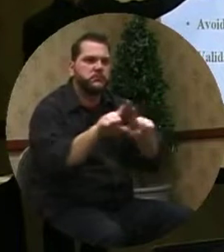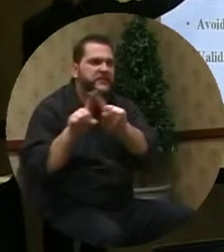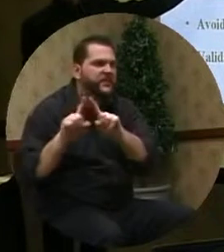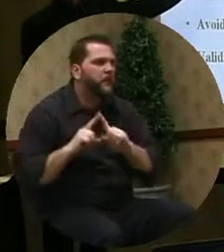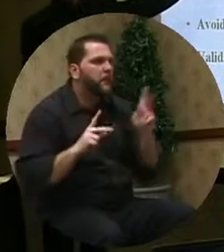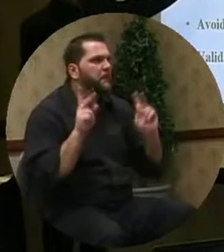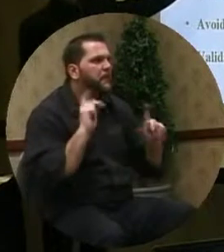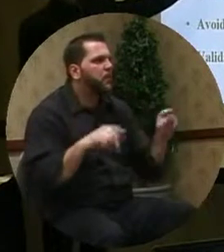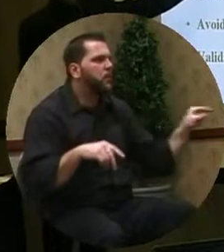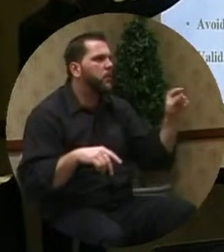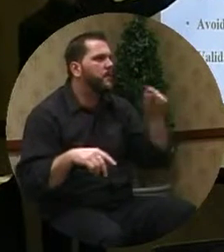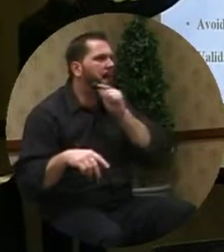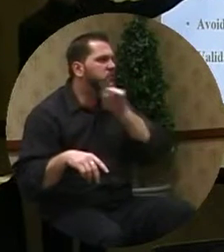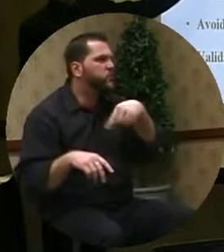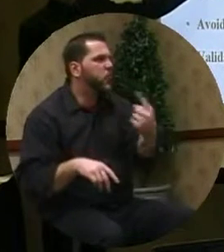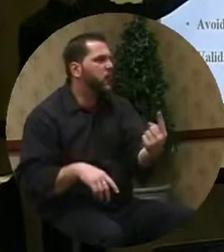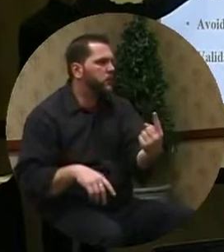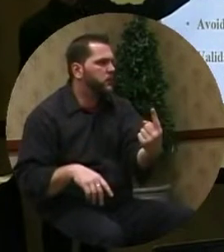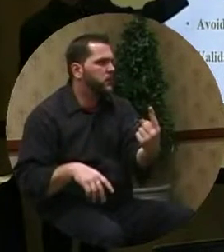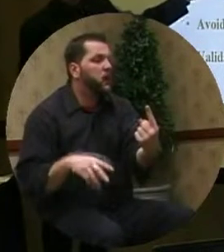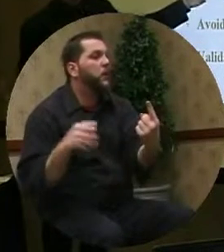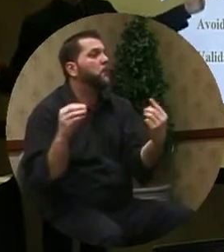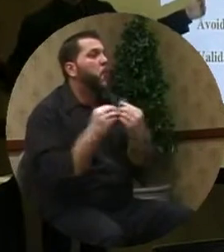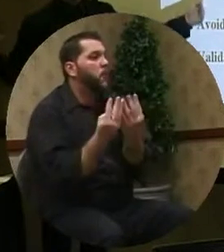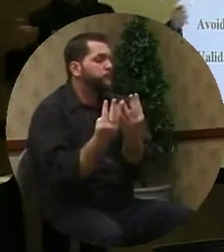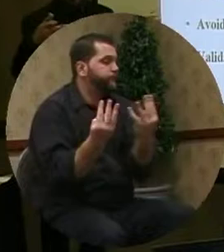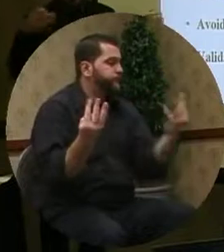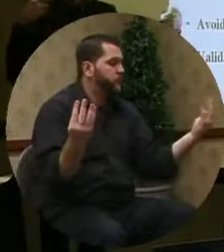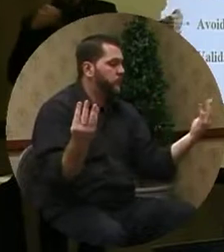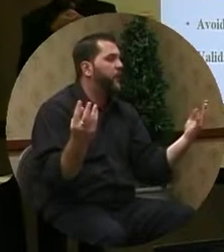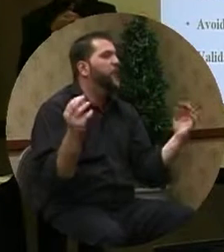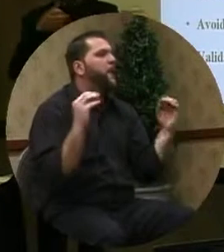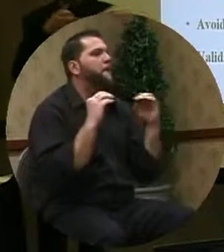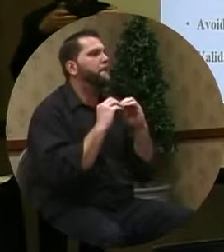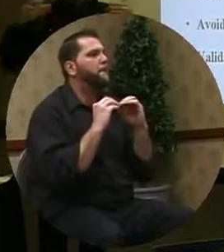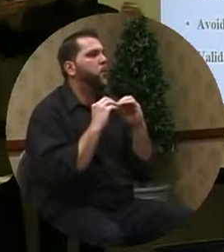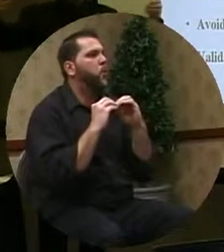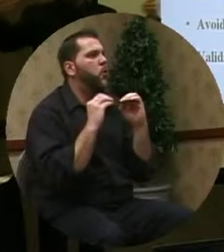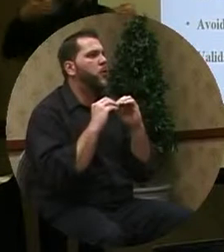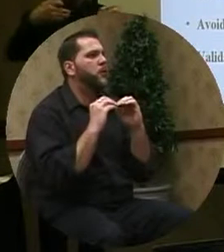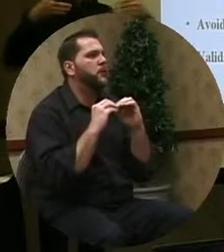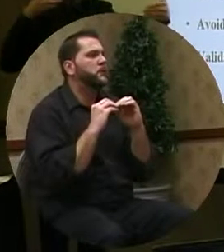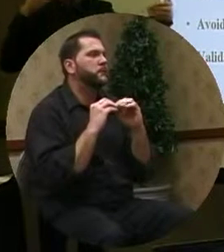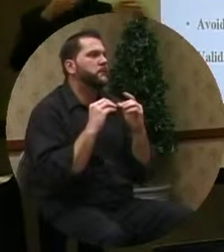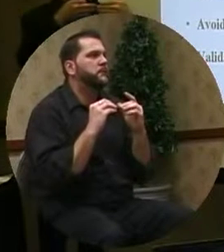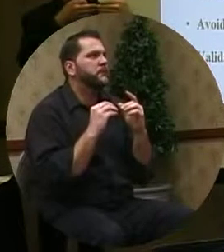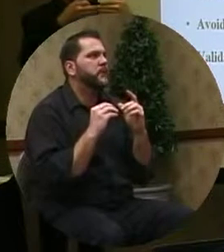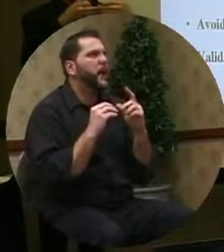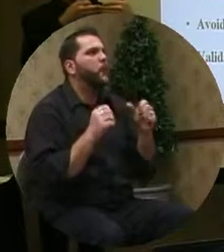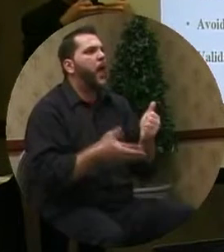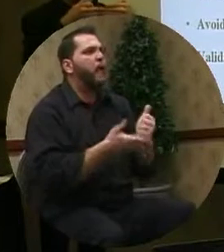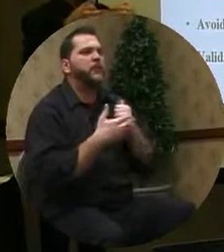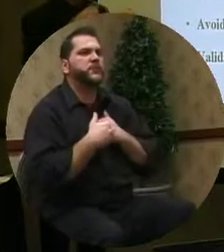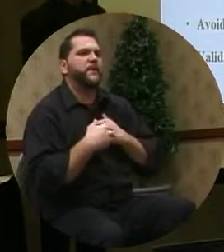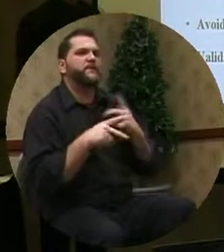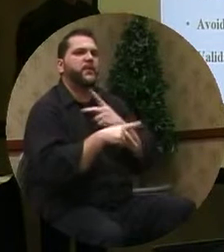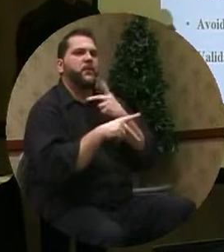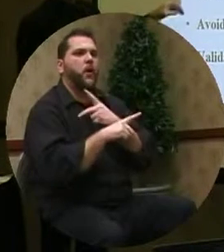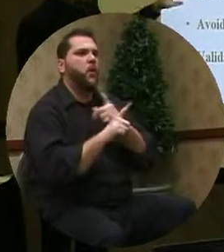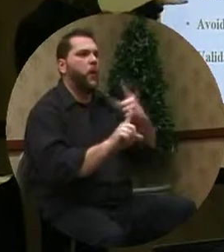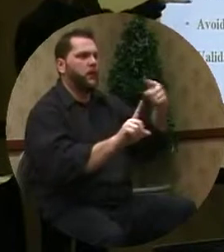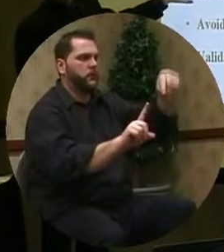informants. The more sources of information you can have, the more we can triangulate in, come together and point in the same